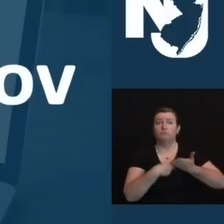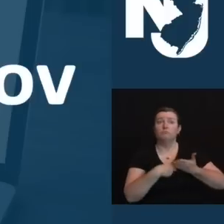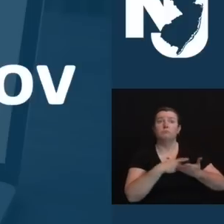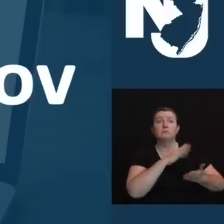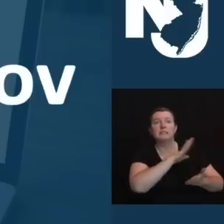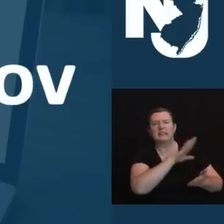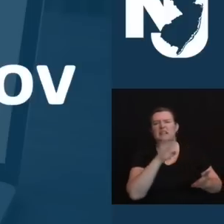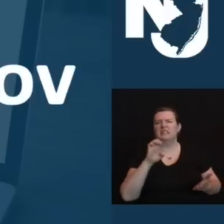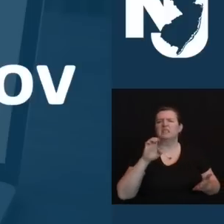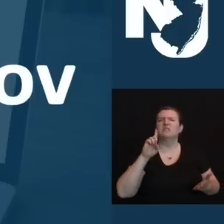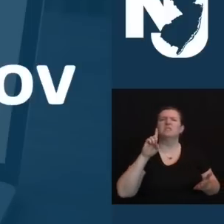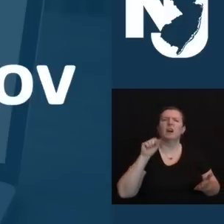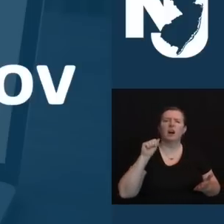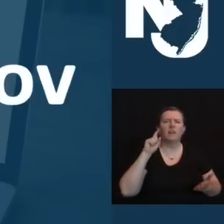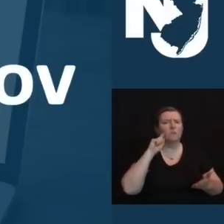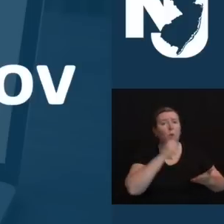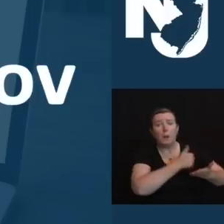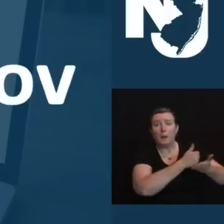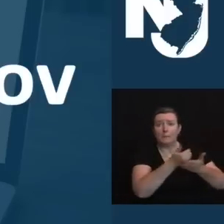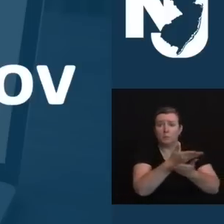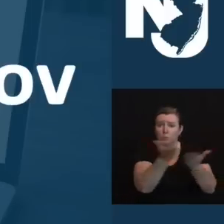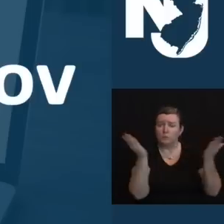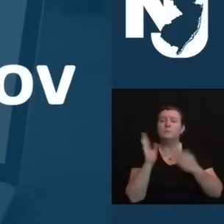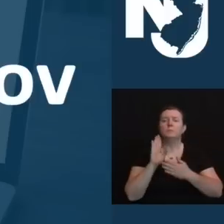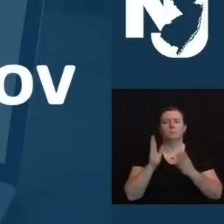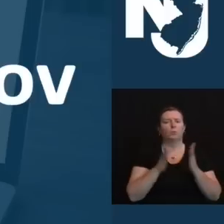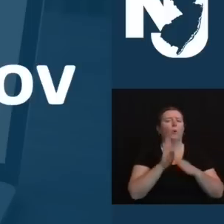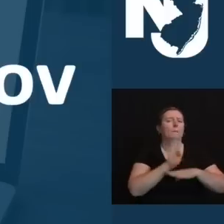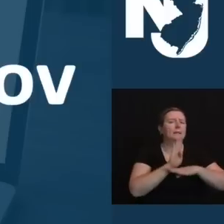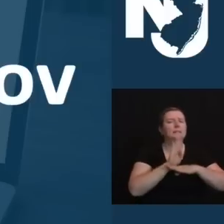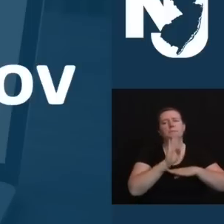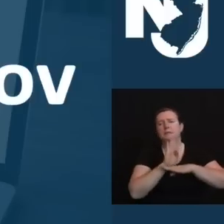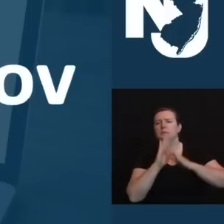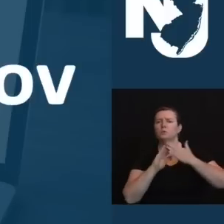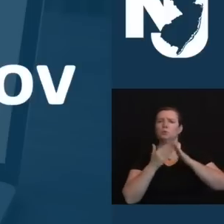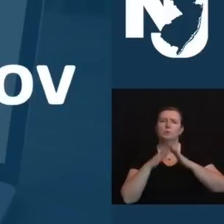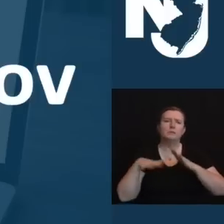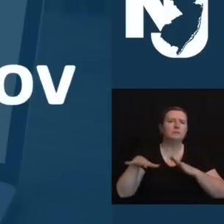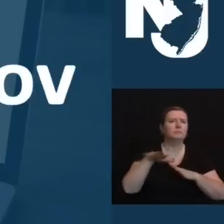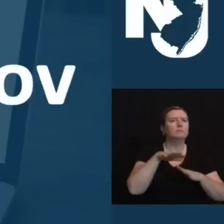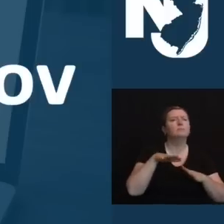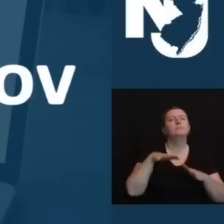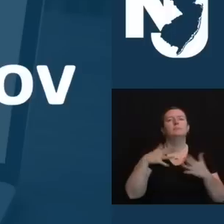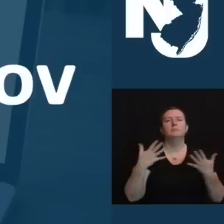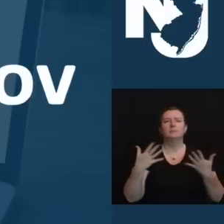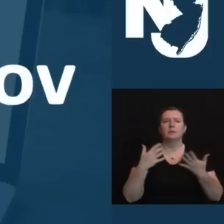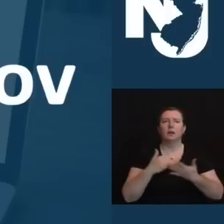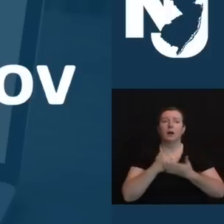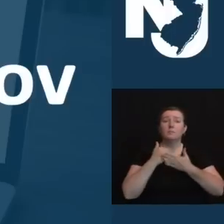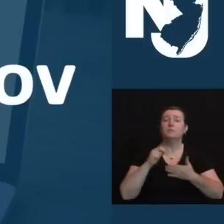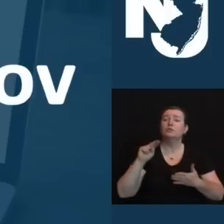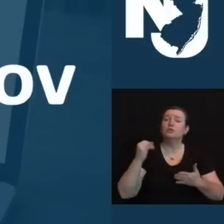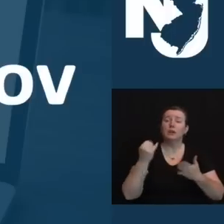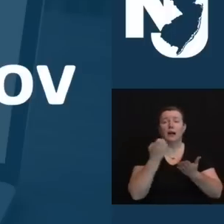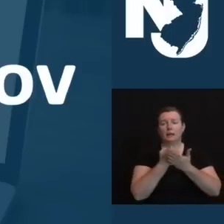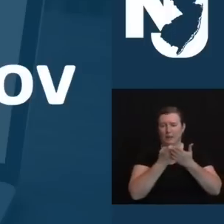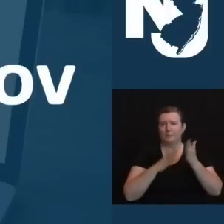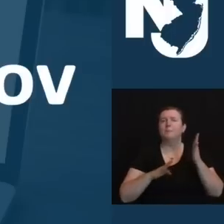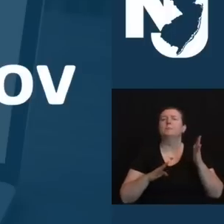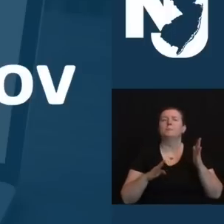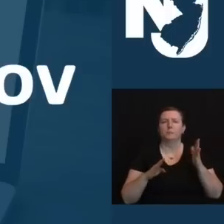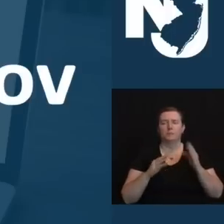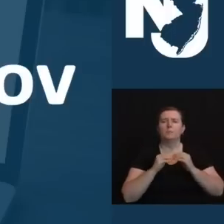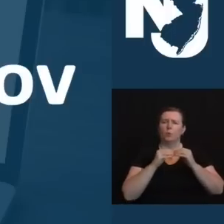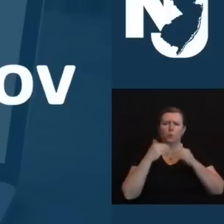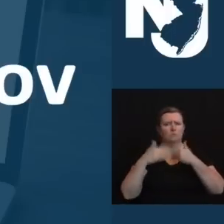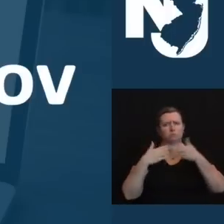to assist our business community throughout this pandemic and to help position our economy for long-term health as we continue our